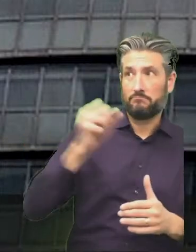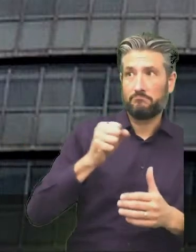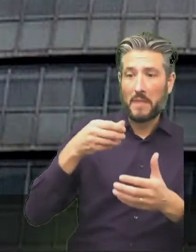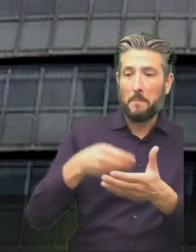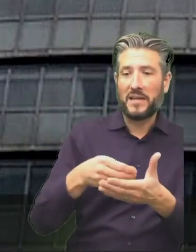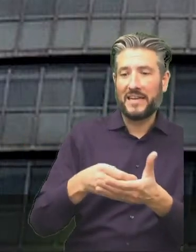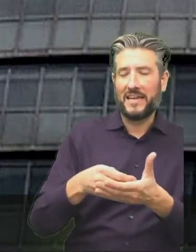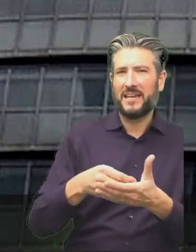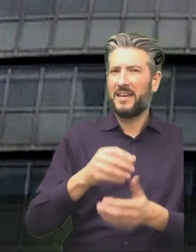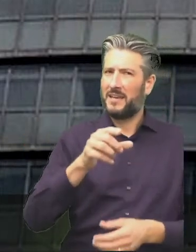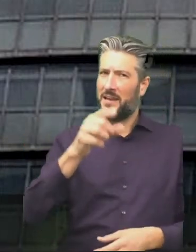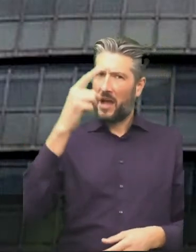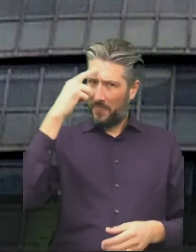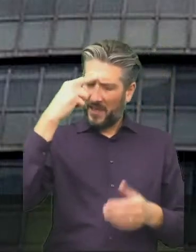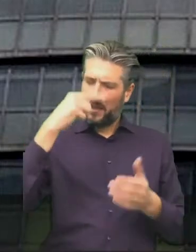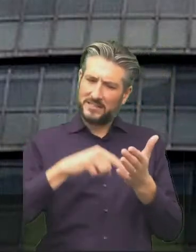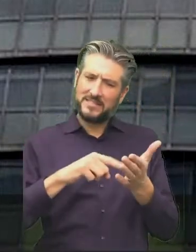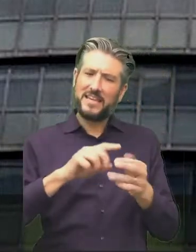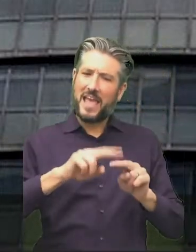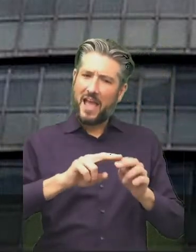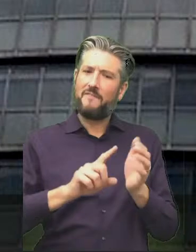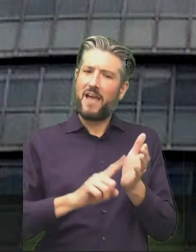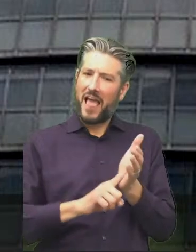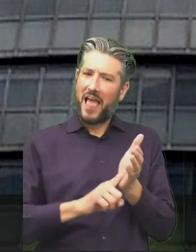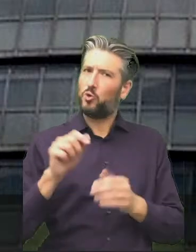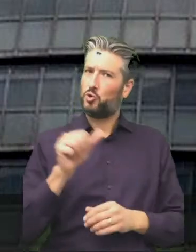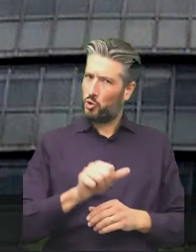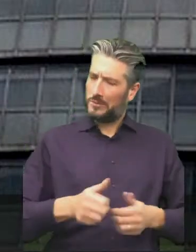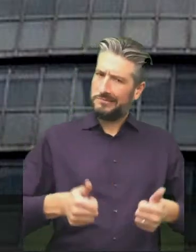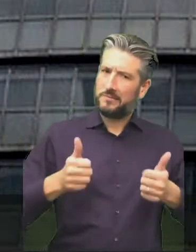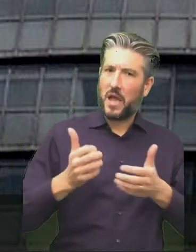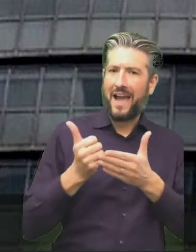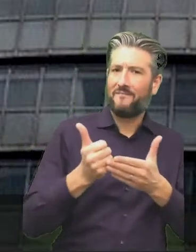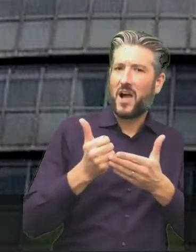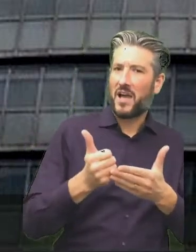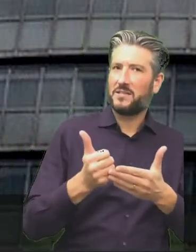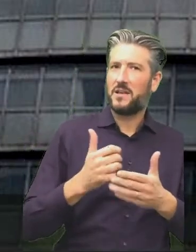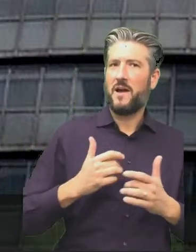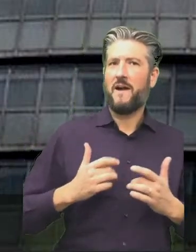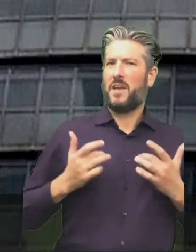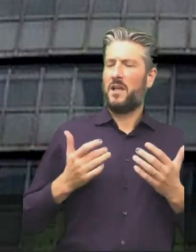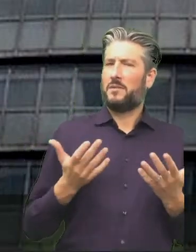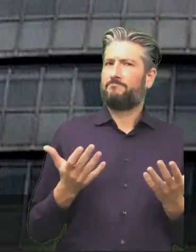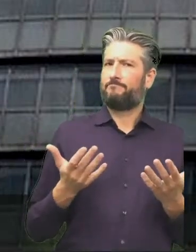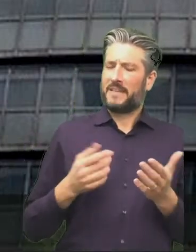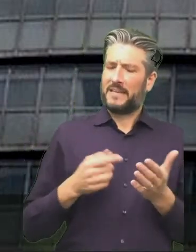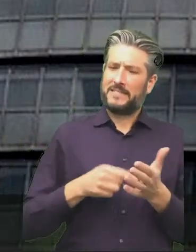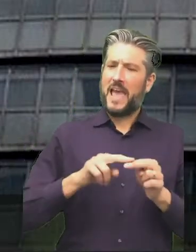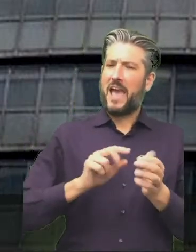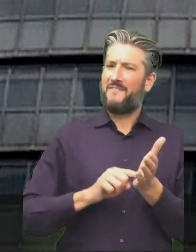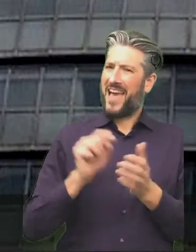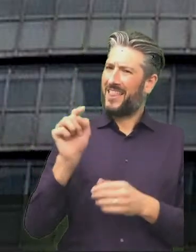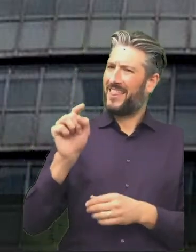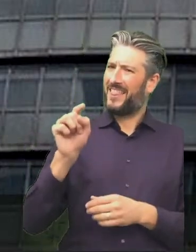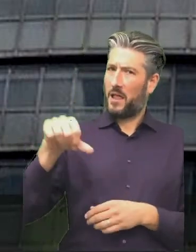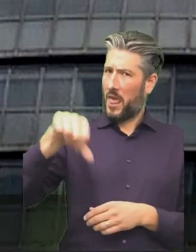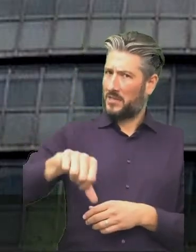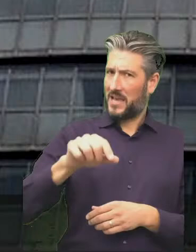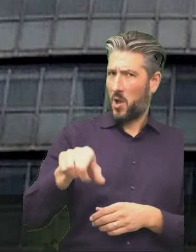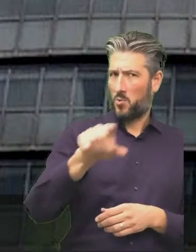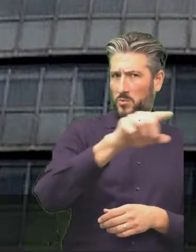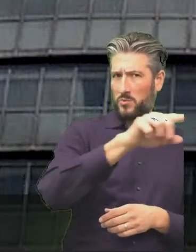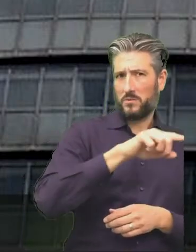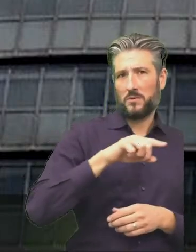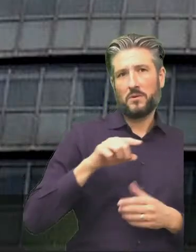in that respect, TfL have let some of these boroughs down, because at the end of the day, we have to remember this is all public